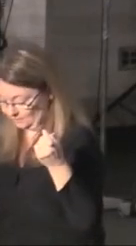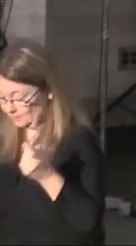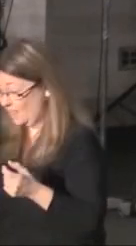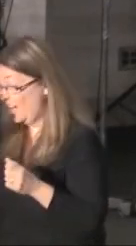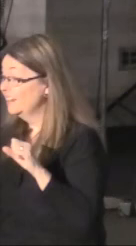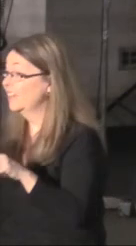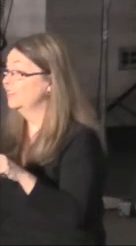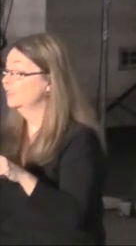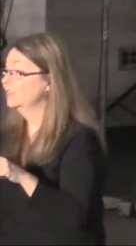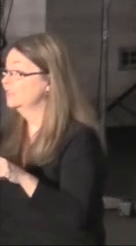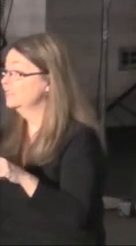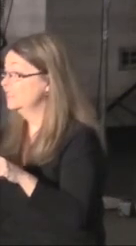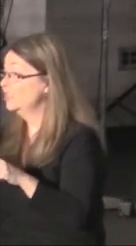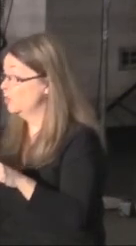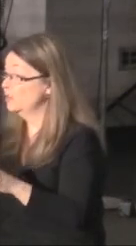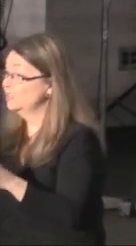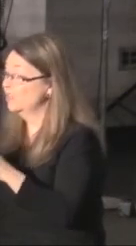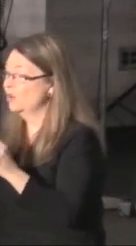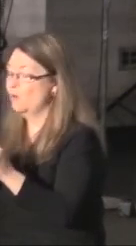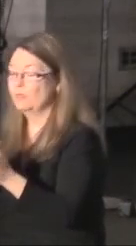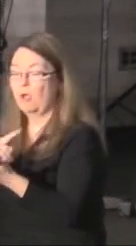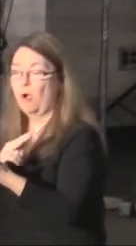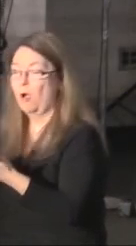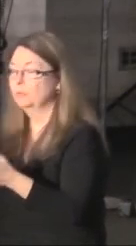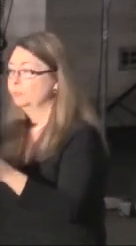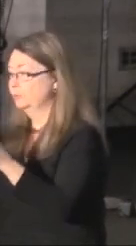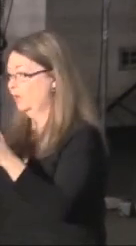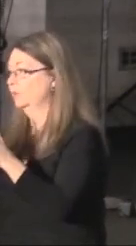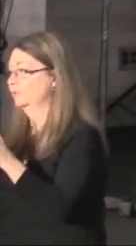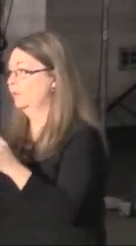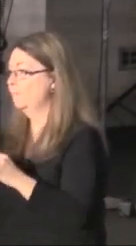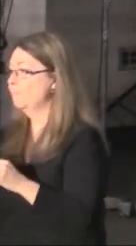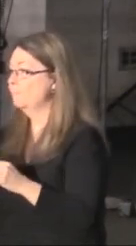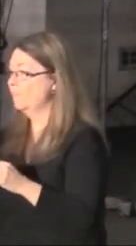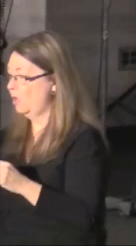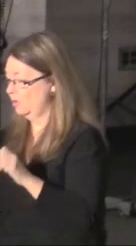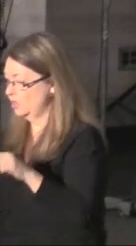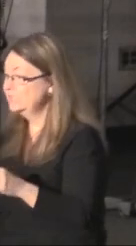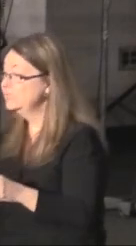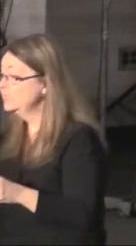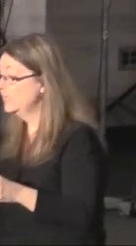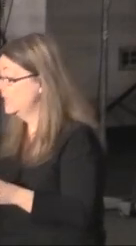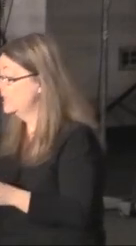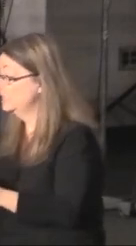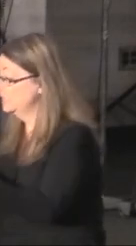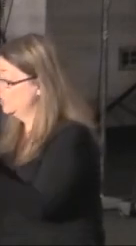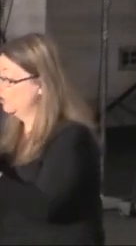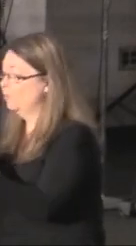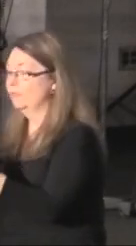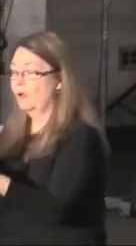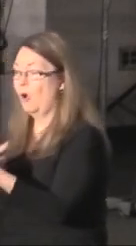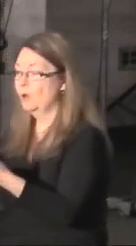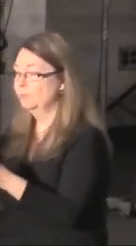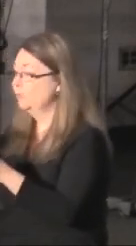God is able to look at your circumstance with a divine perspective. Paul was able to look at his circumstance with a divine